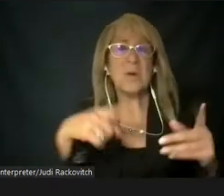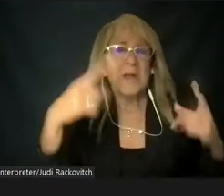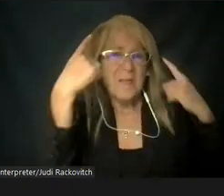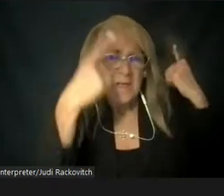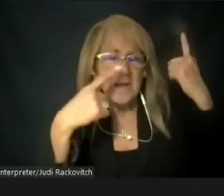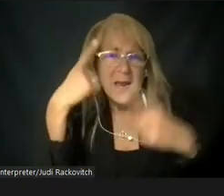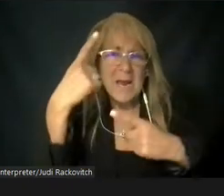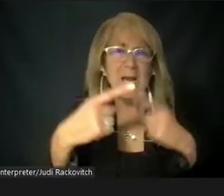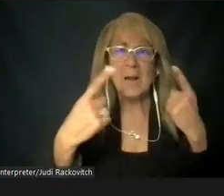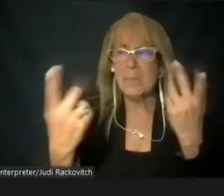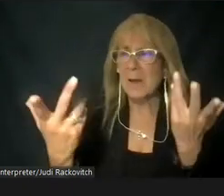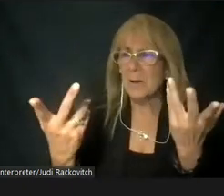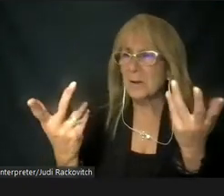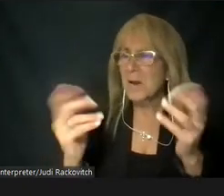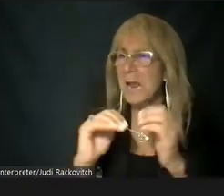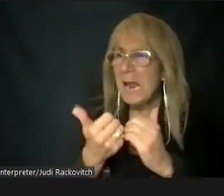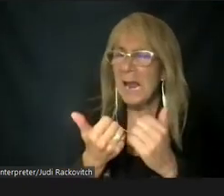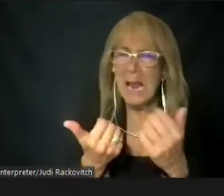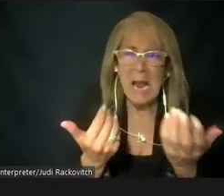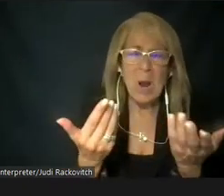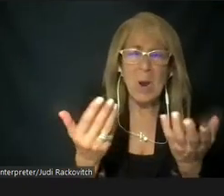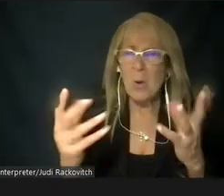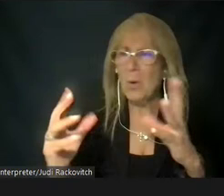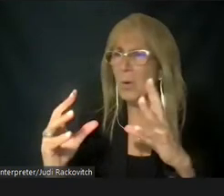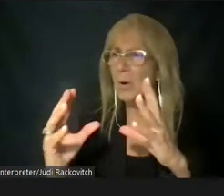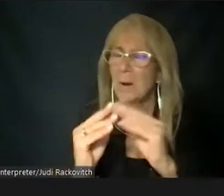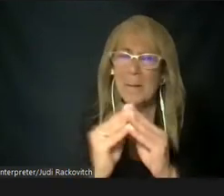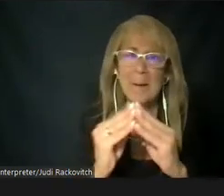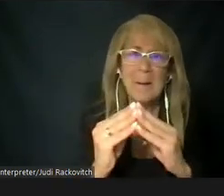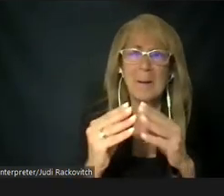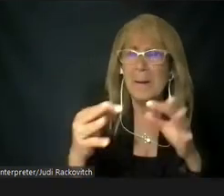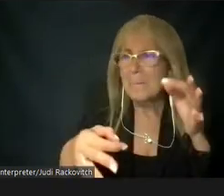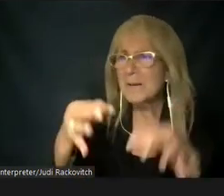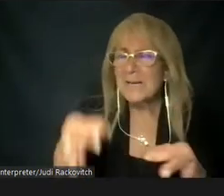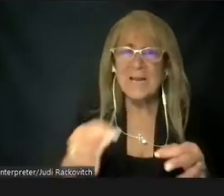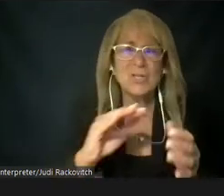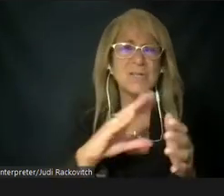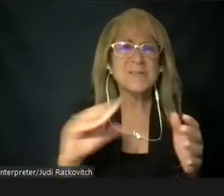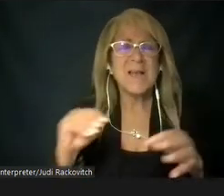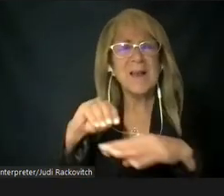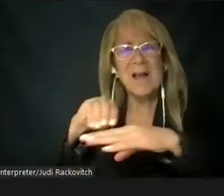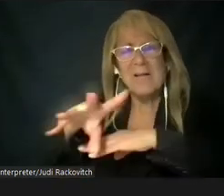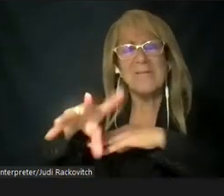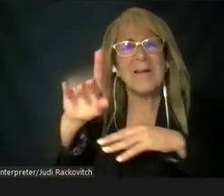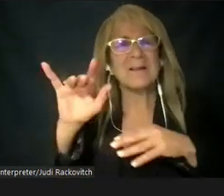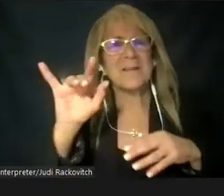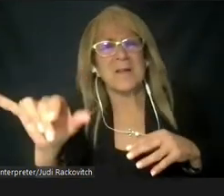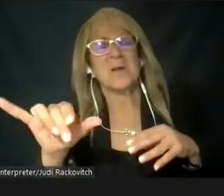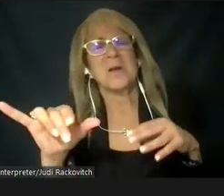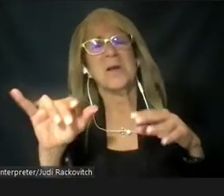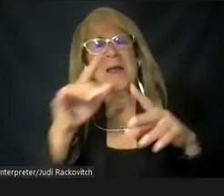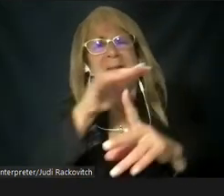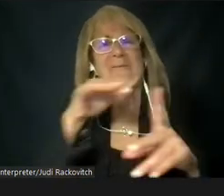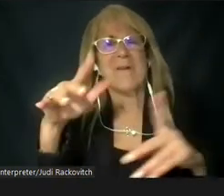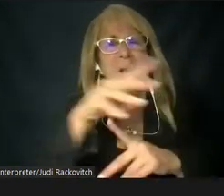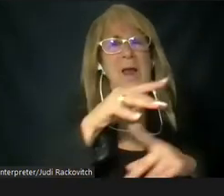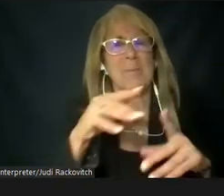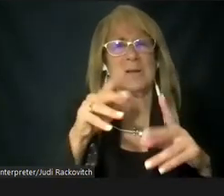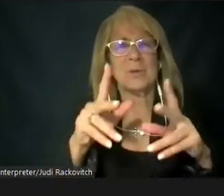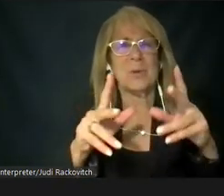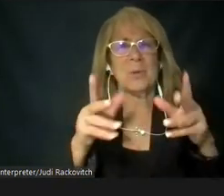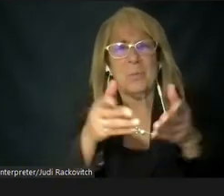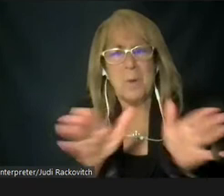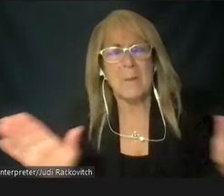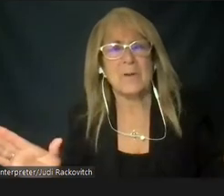effects of the project, as well as potentially offsetting benefits to the affected environmental justice populations. Again, there is outreach